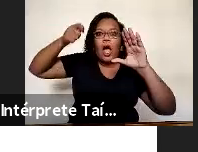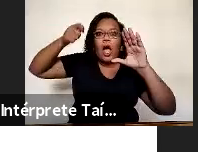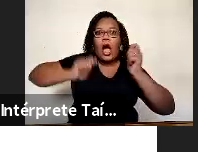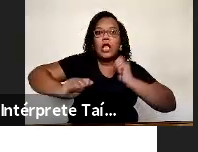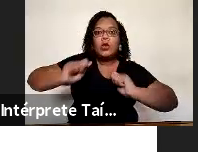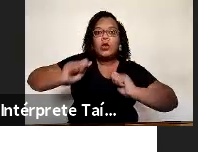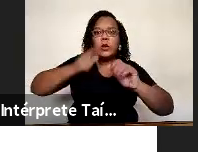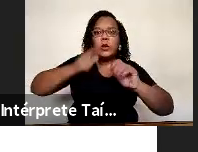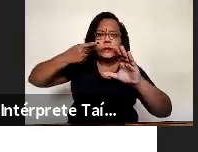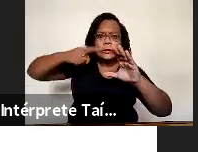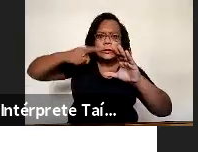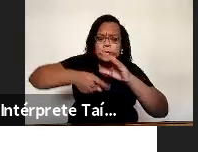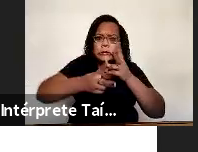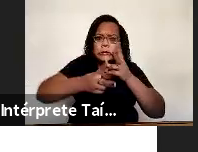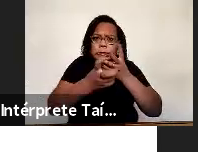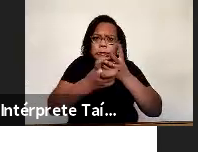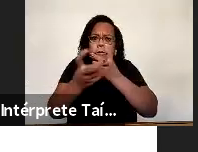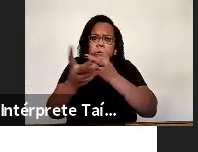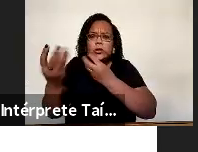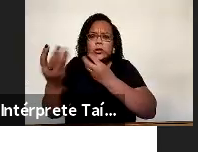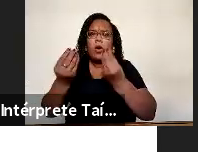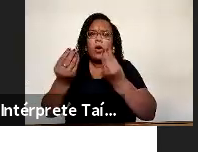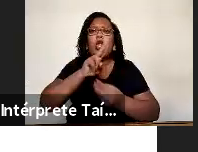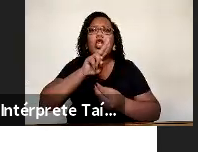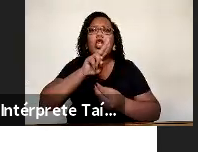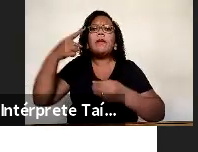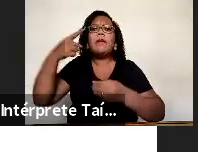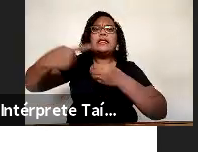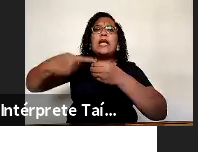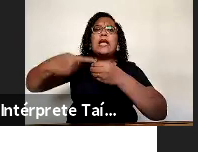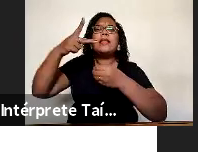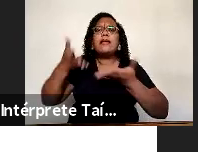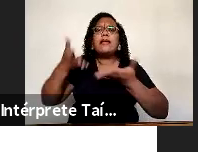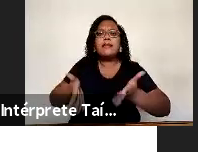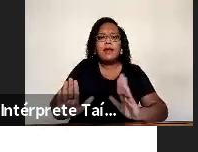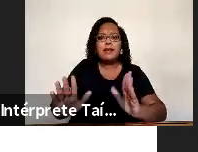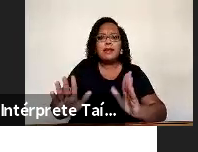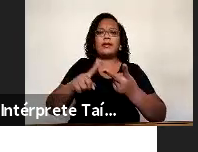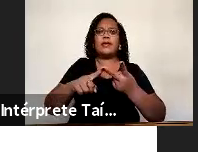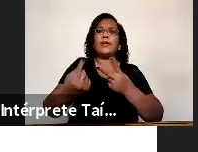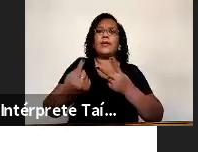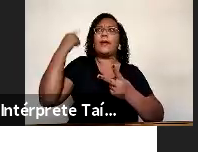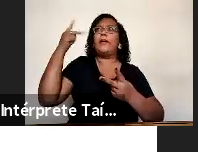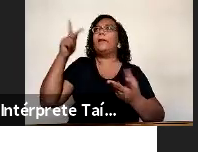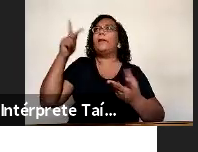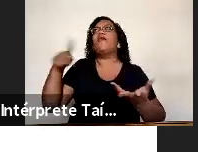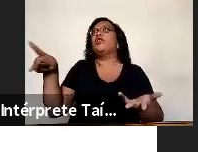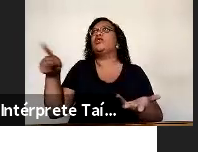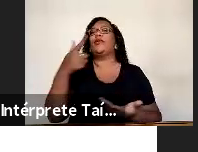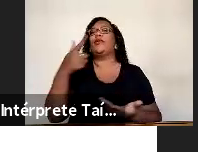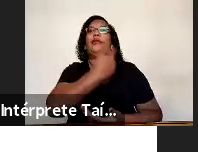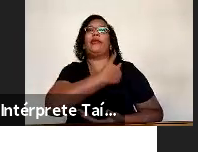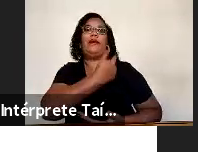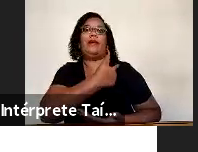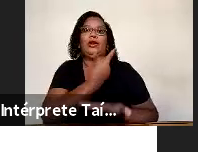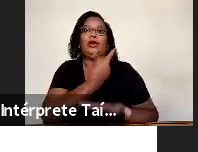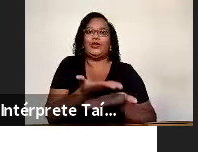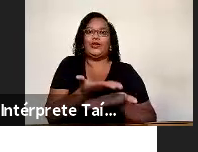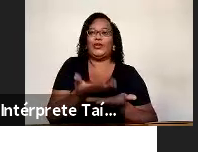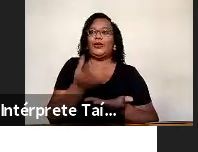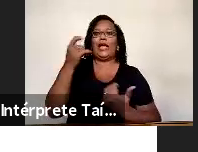their hometown or their high school teacher, or if they support any kind of social cause. We've seen that a lot in the Oscars. Some people,